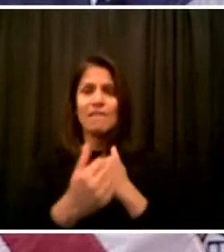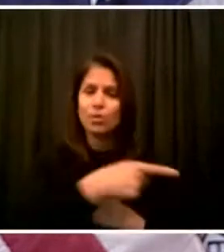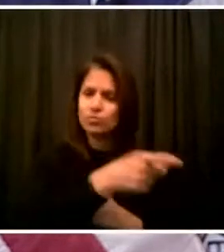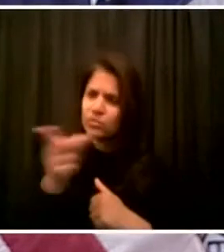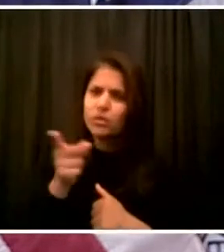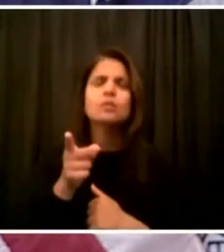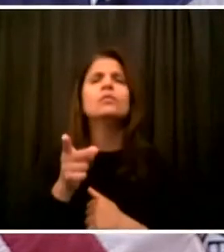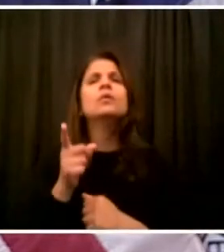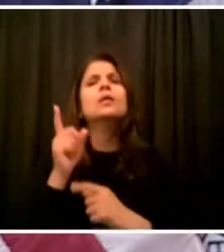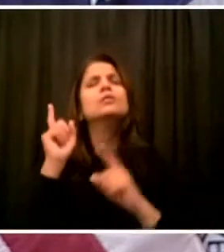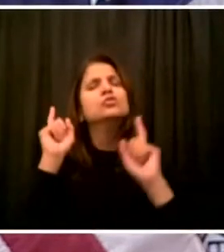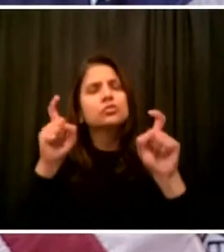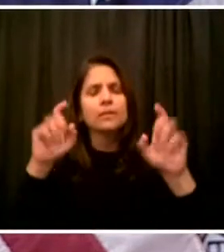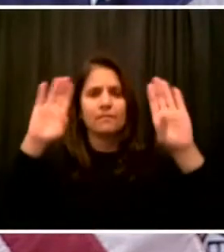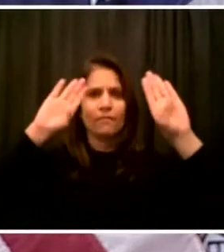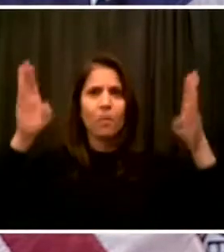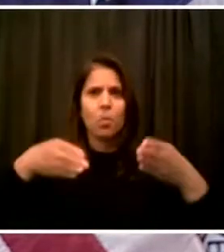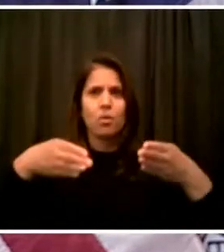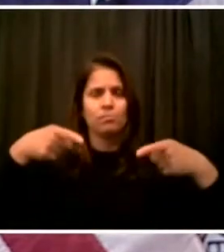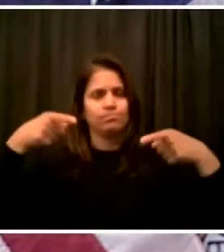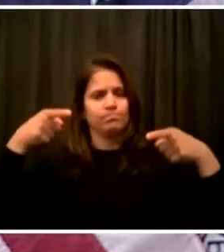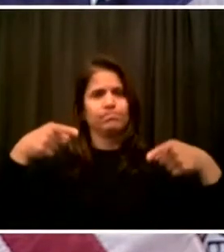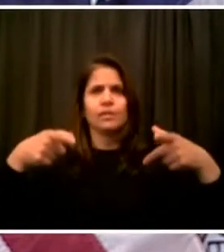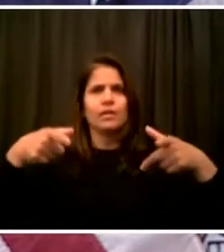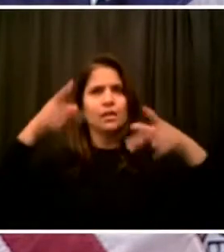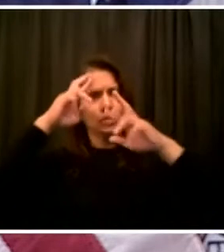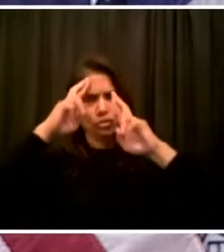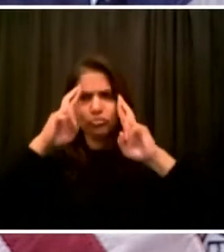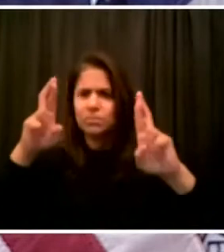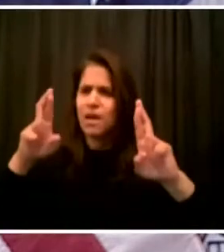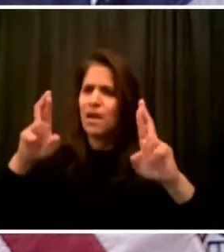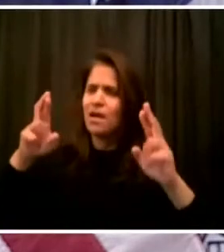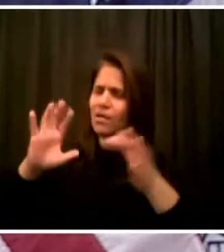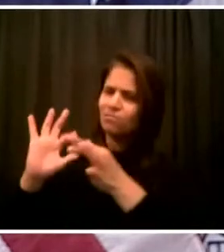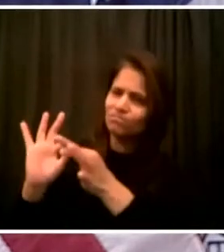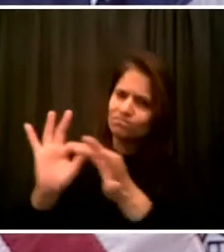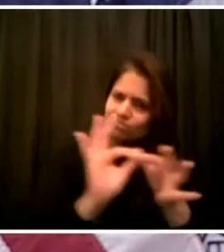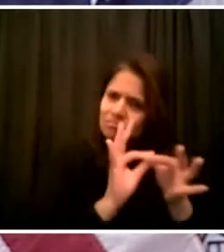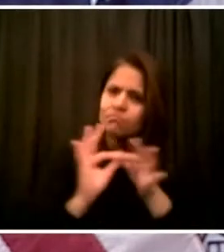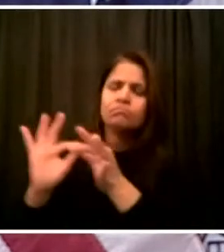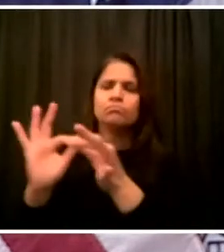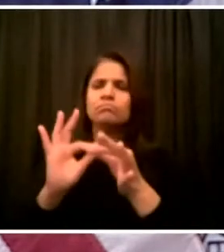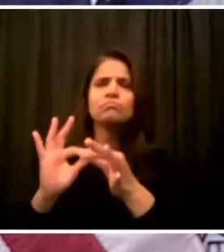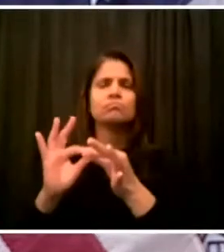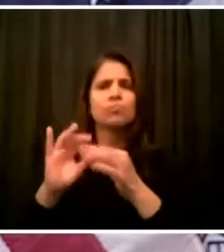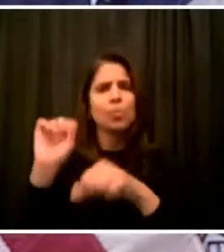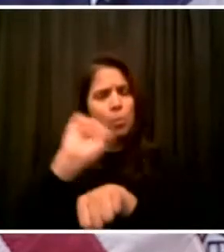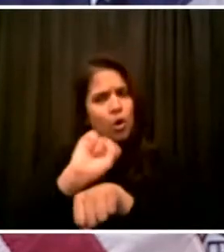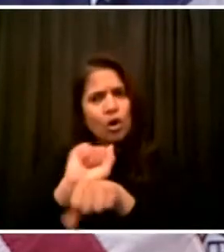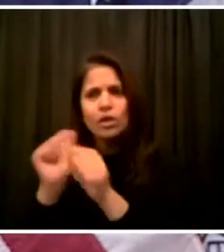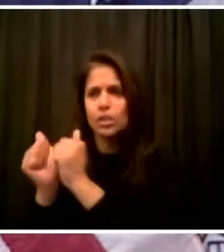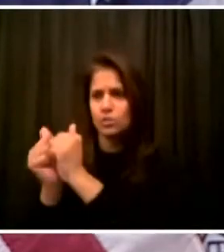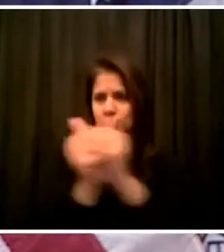try to work together and not divide people. So I absolutely condemn that